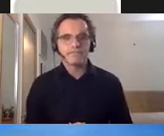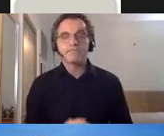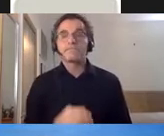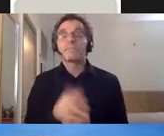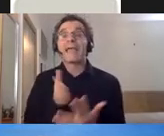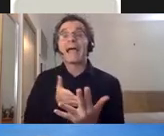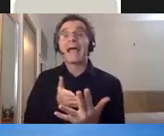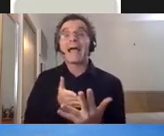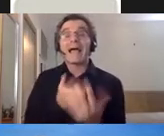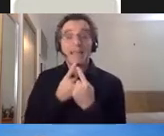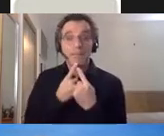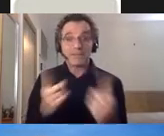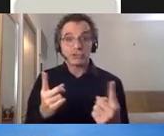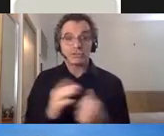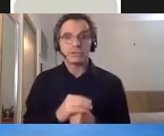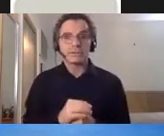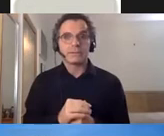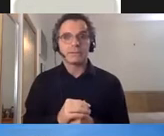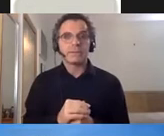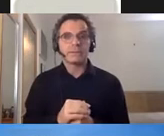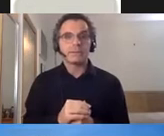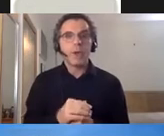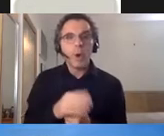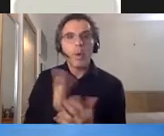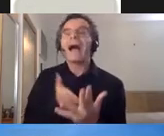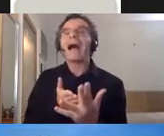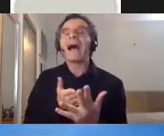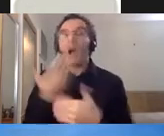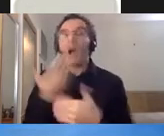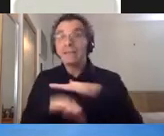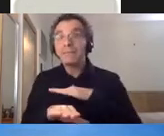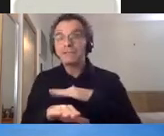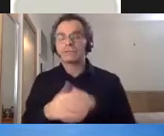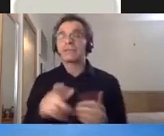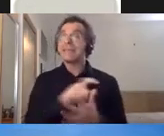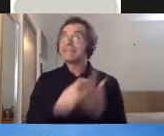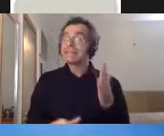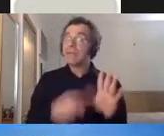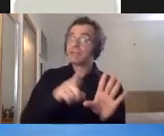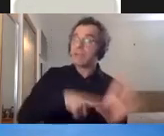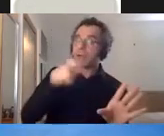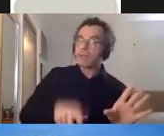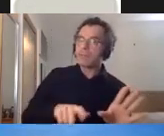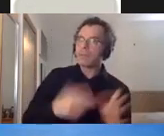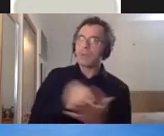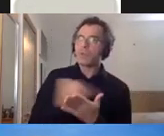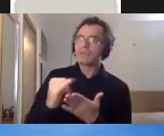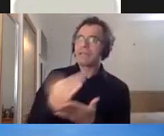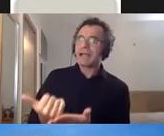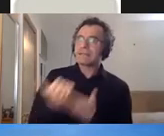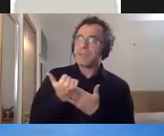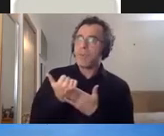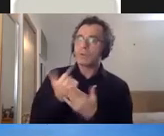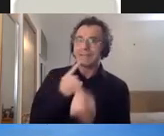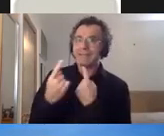Admission. In terms of admissions, disabled young people and their parents were not only denied support and transparent